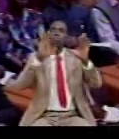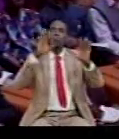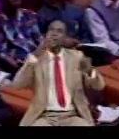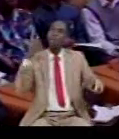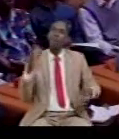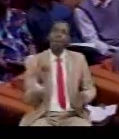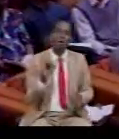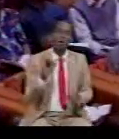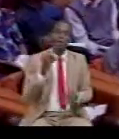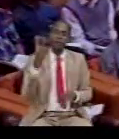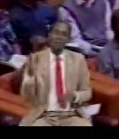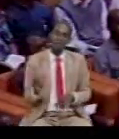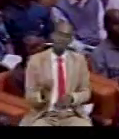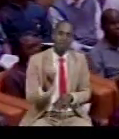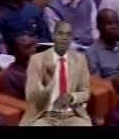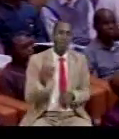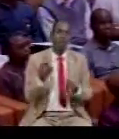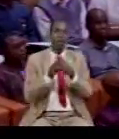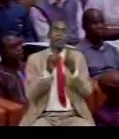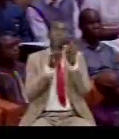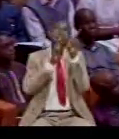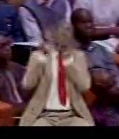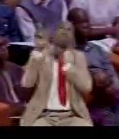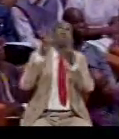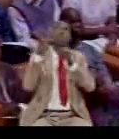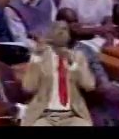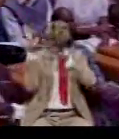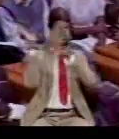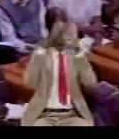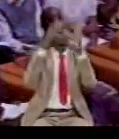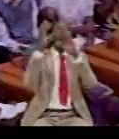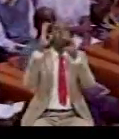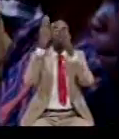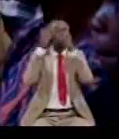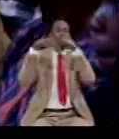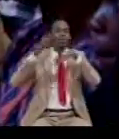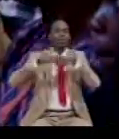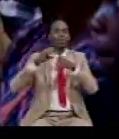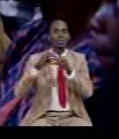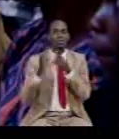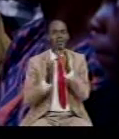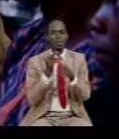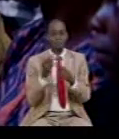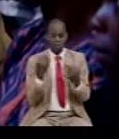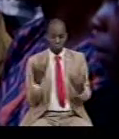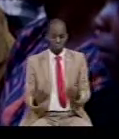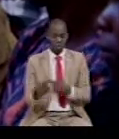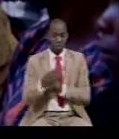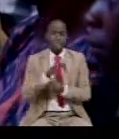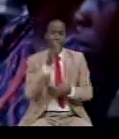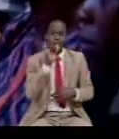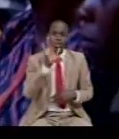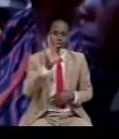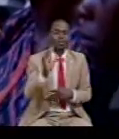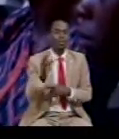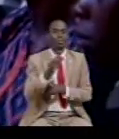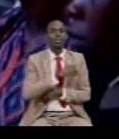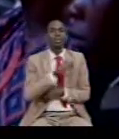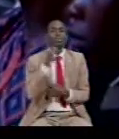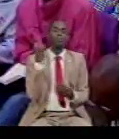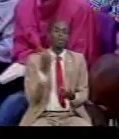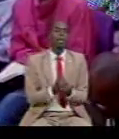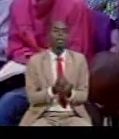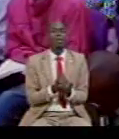ever as the stars of the firmament of heaven. Today is your day. I said today is your